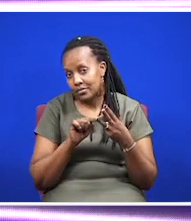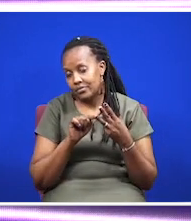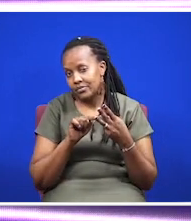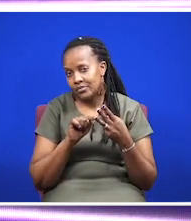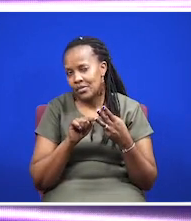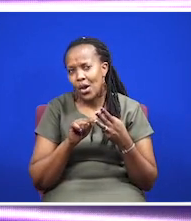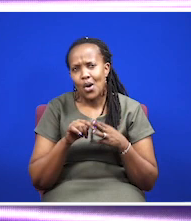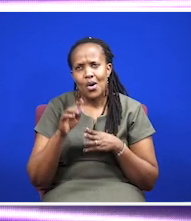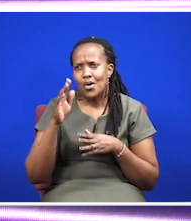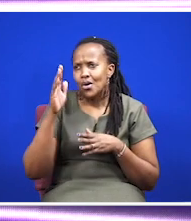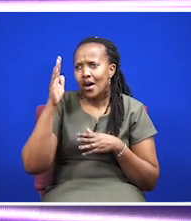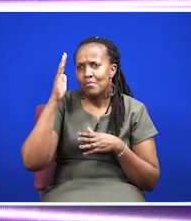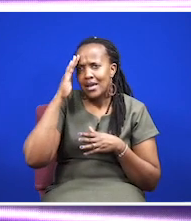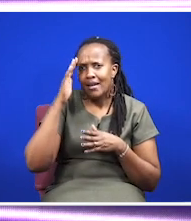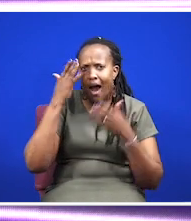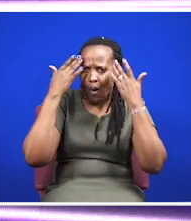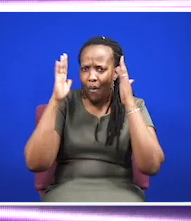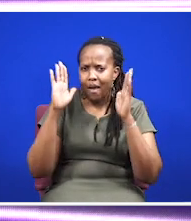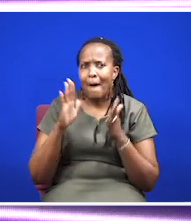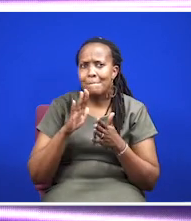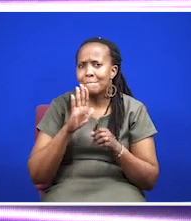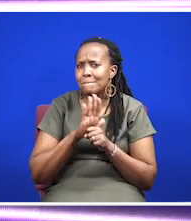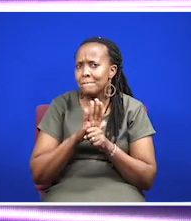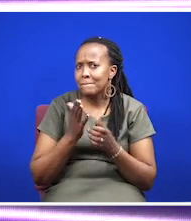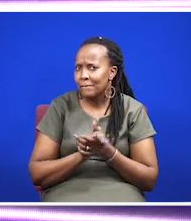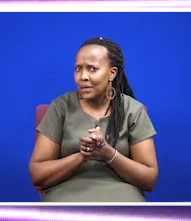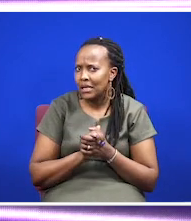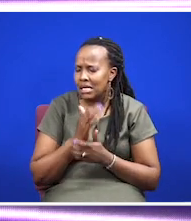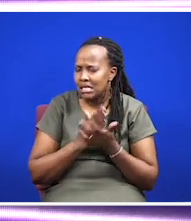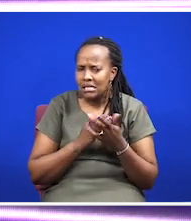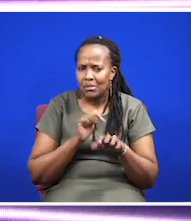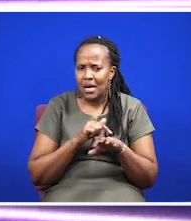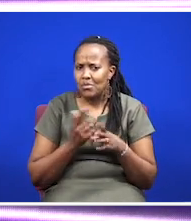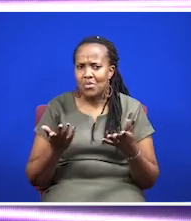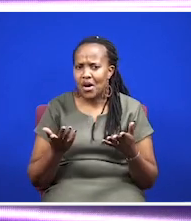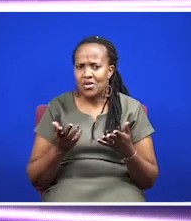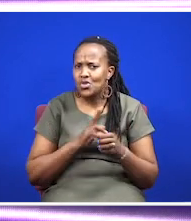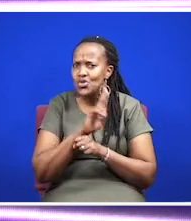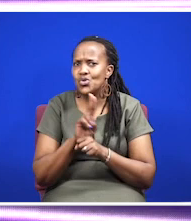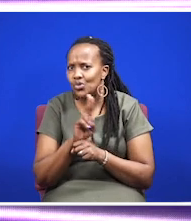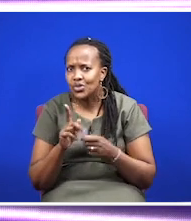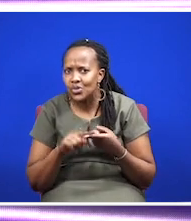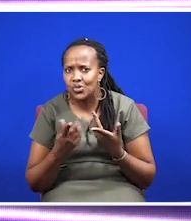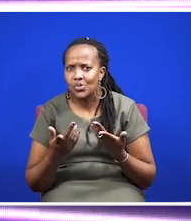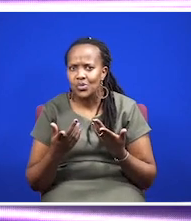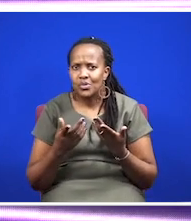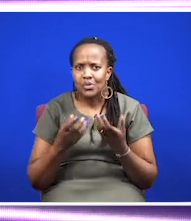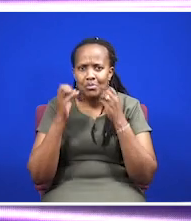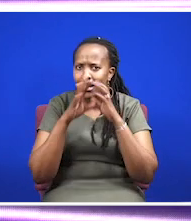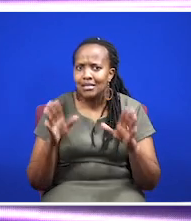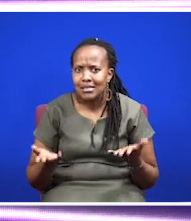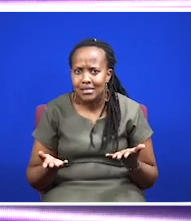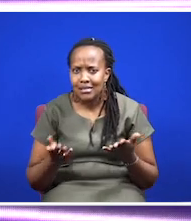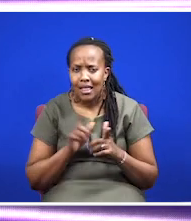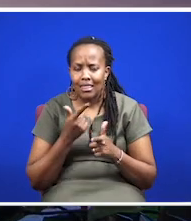familiarity. When you become familiar with the blessing that has come your way, chances are that you will take them